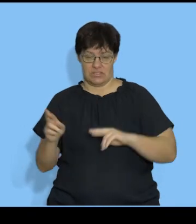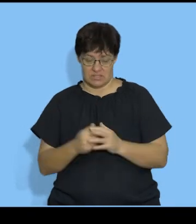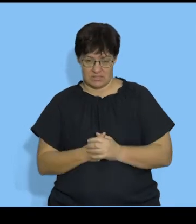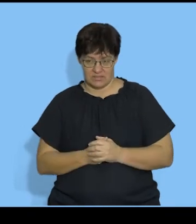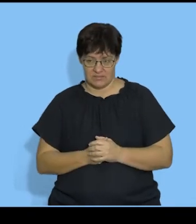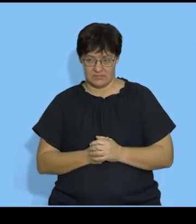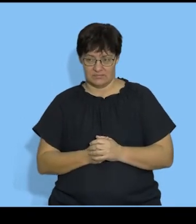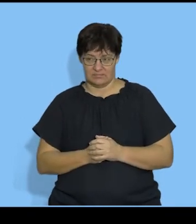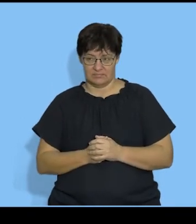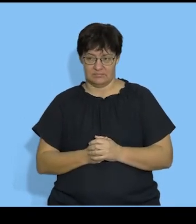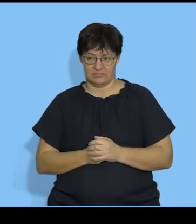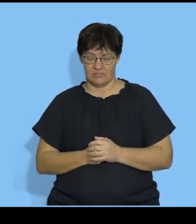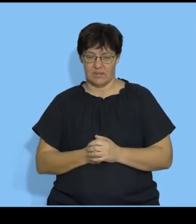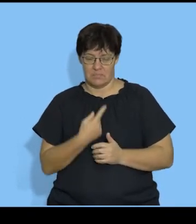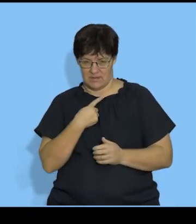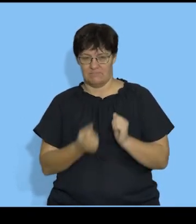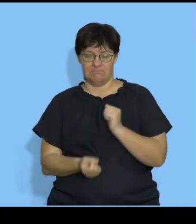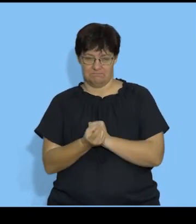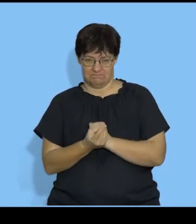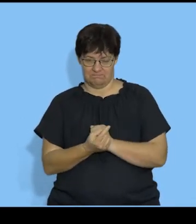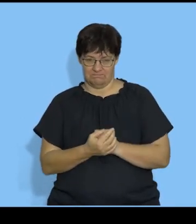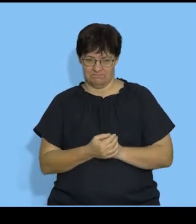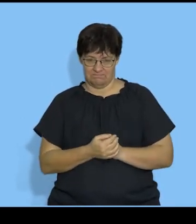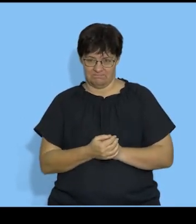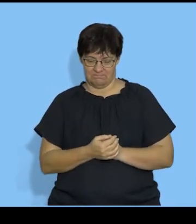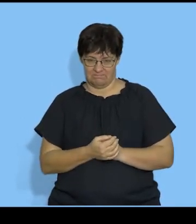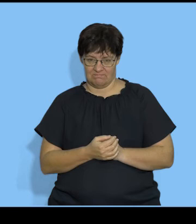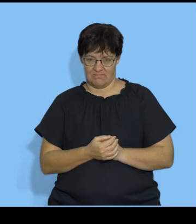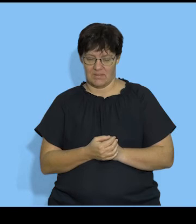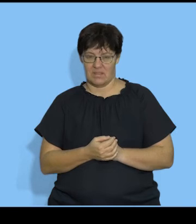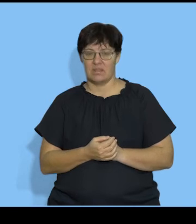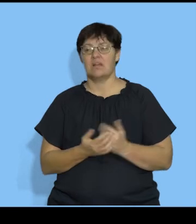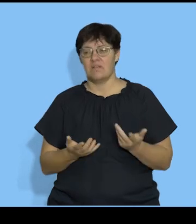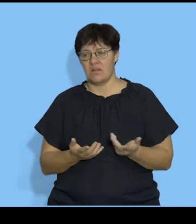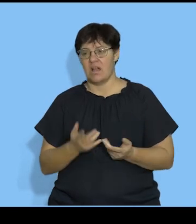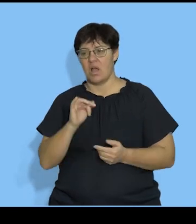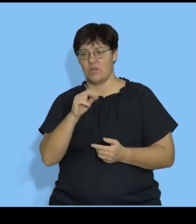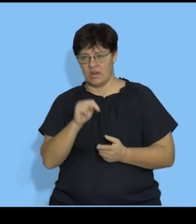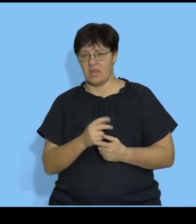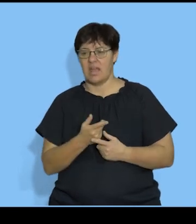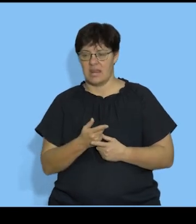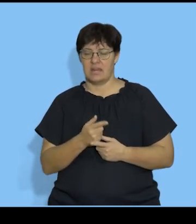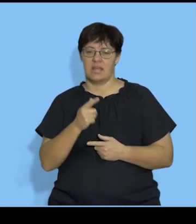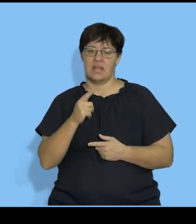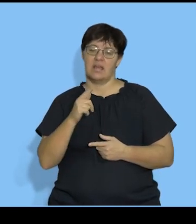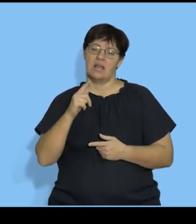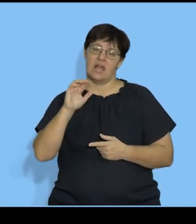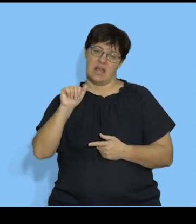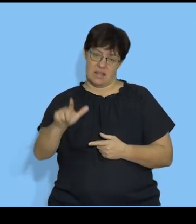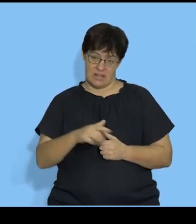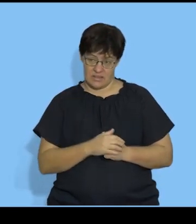that are undergone in this reaction between iron and aluminium, right?